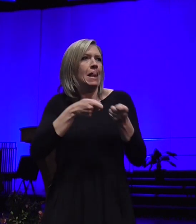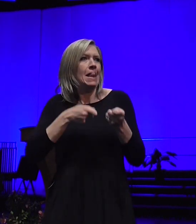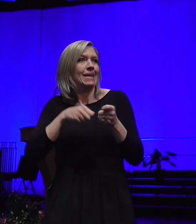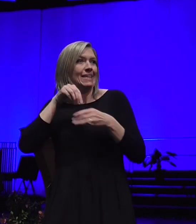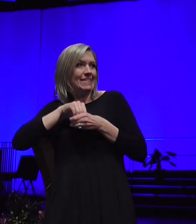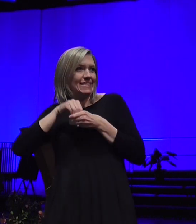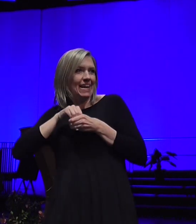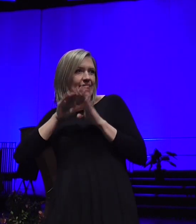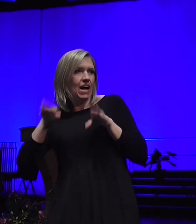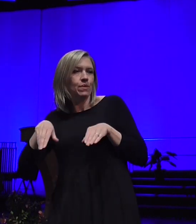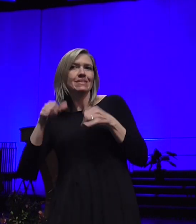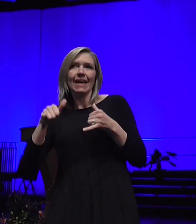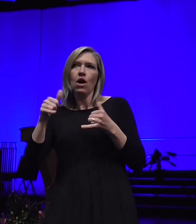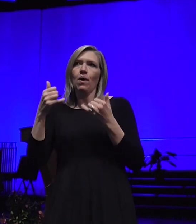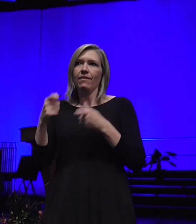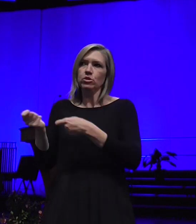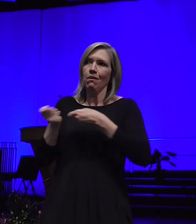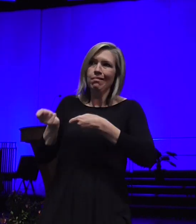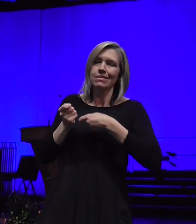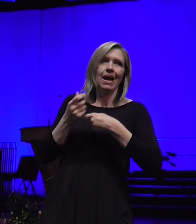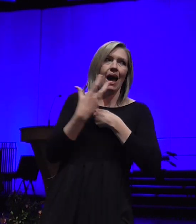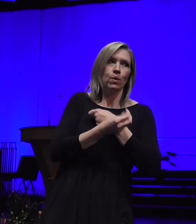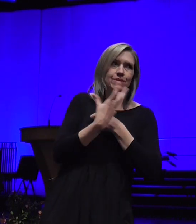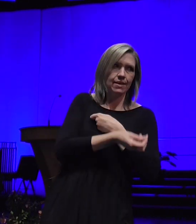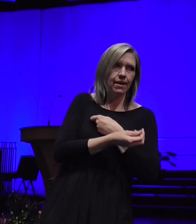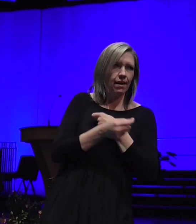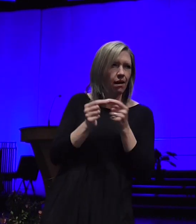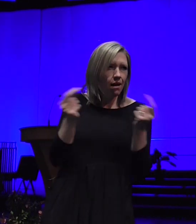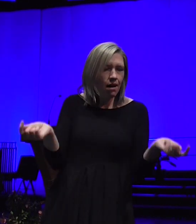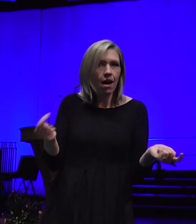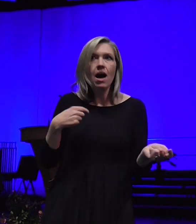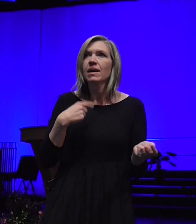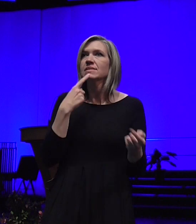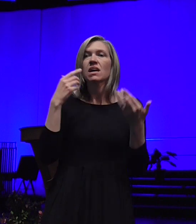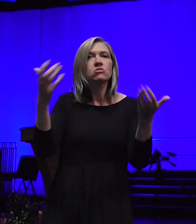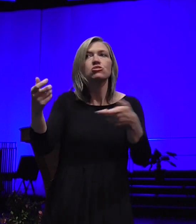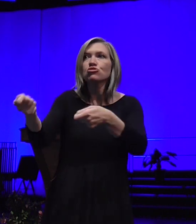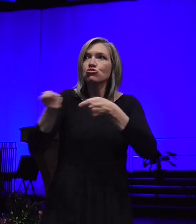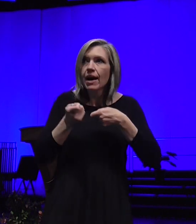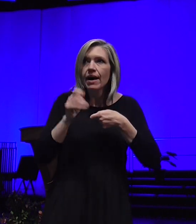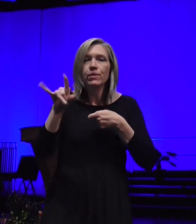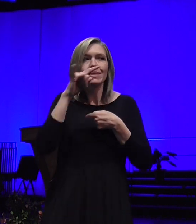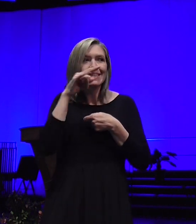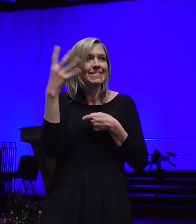got to drag kids outside. So what I say is, drag them.